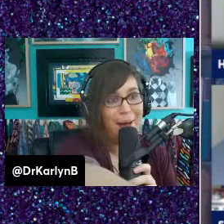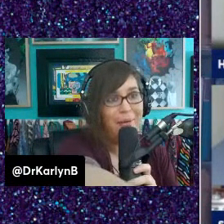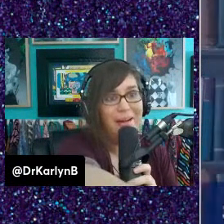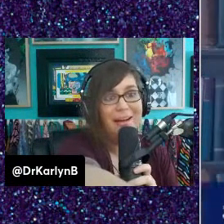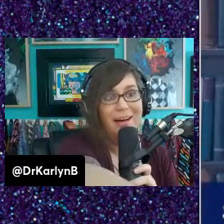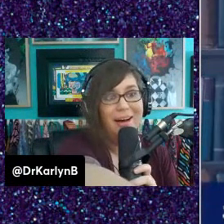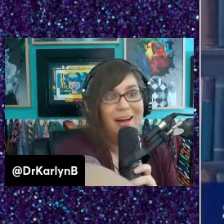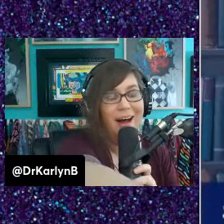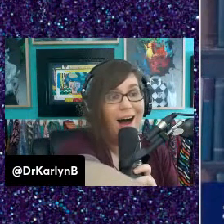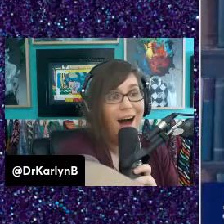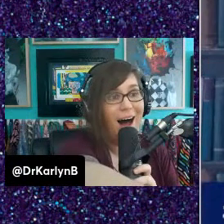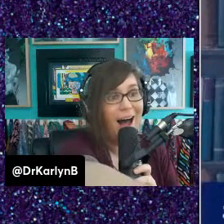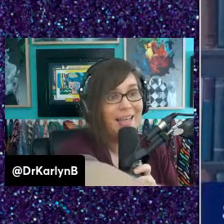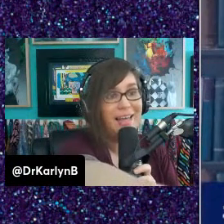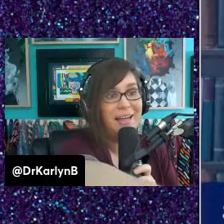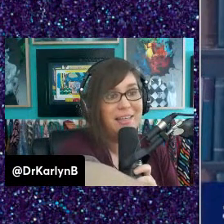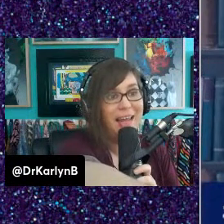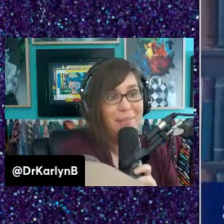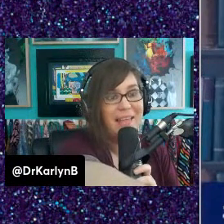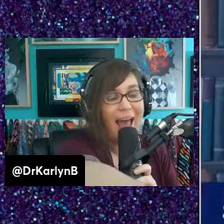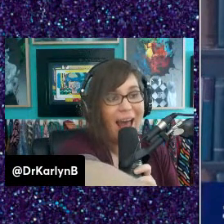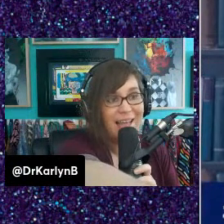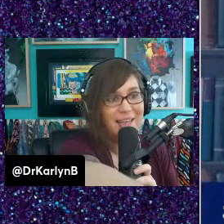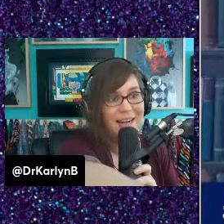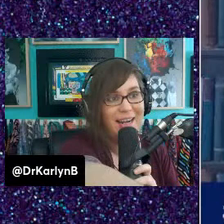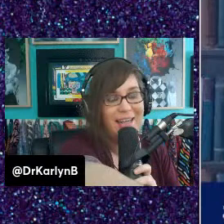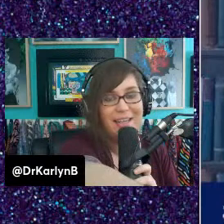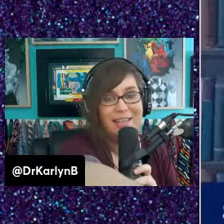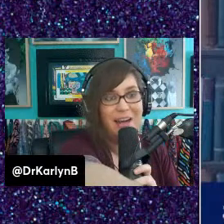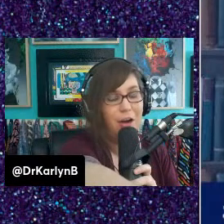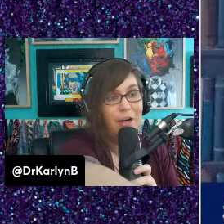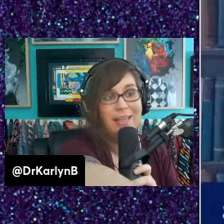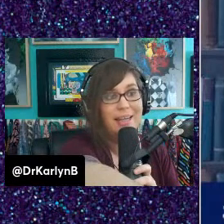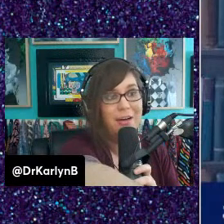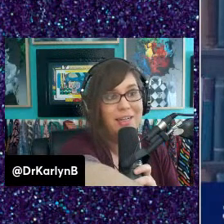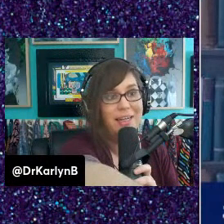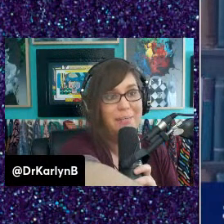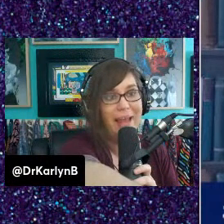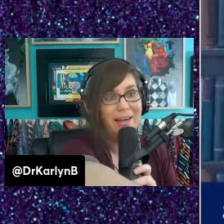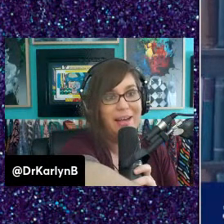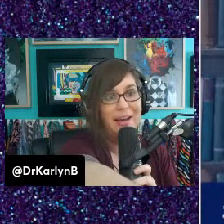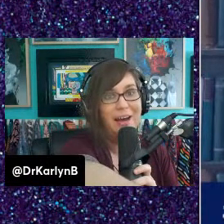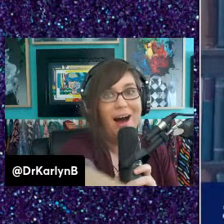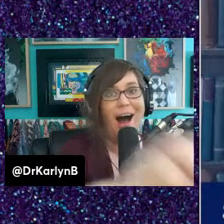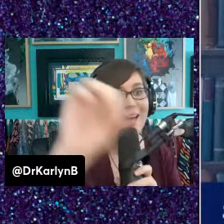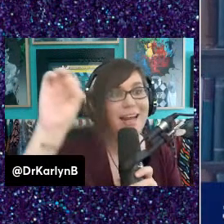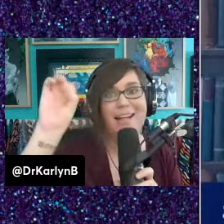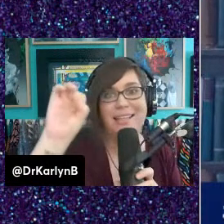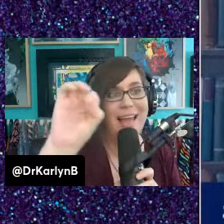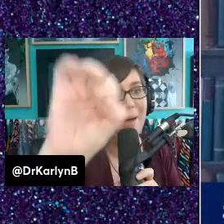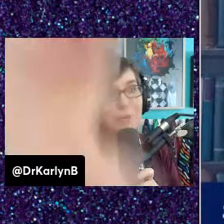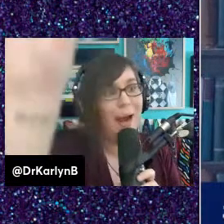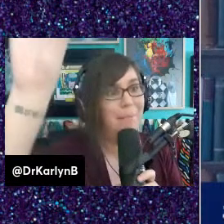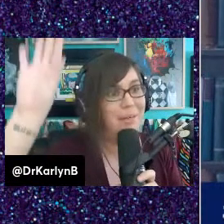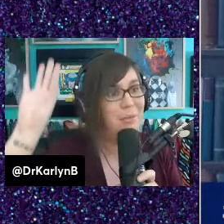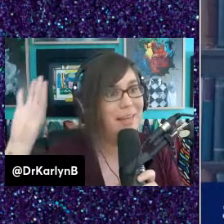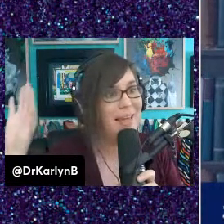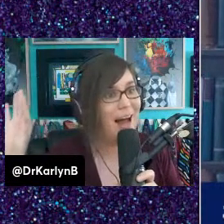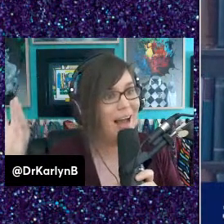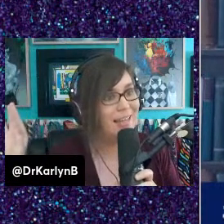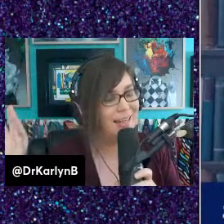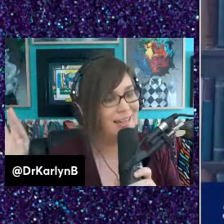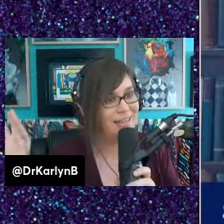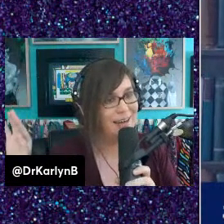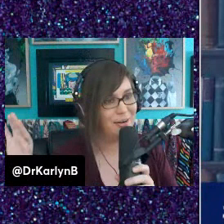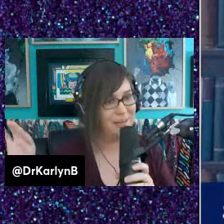a coordinated and strategic I kicked response Sam's to the ass in legislative an backlash and in the CRT teaching debate. of I nailed honest and Sam right inclusive between the